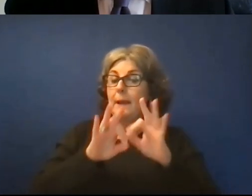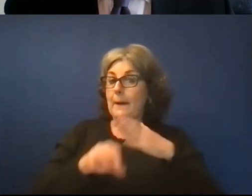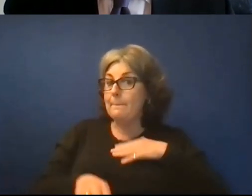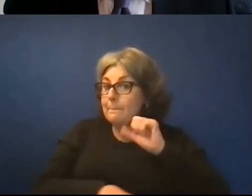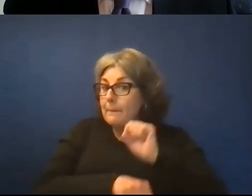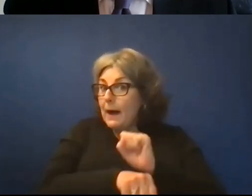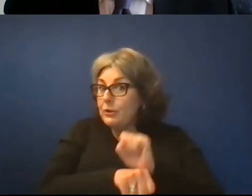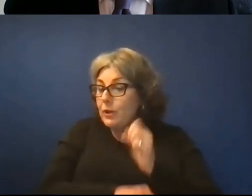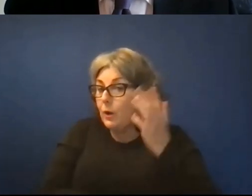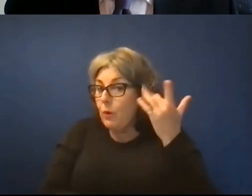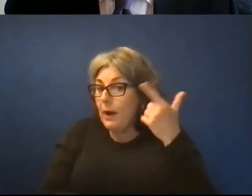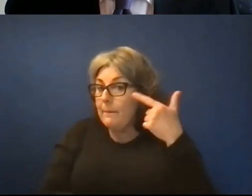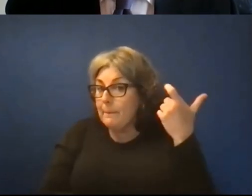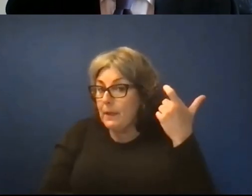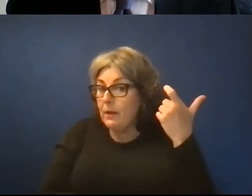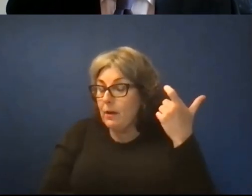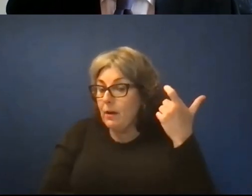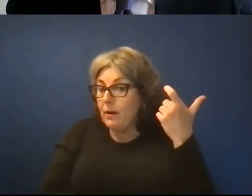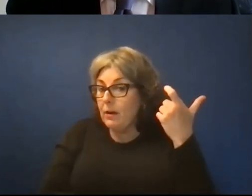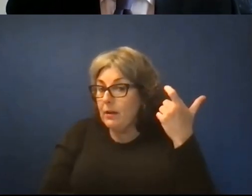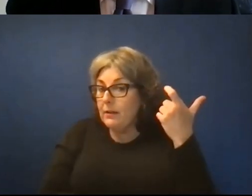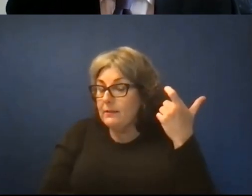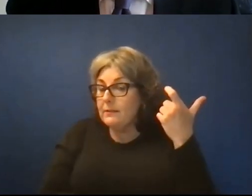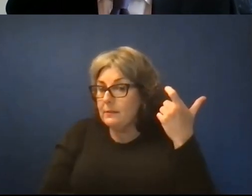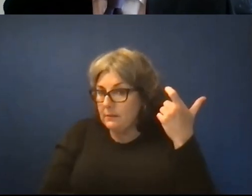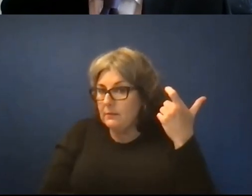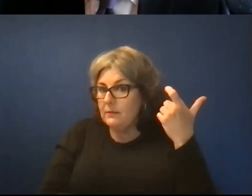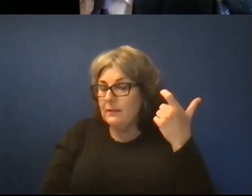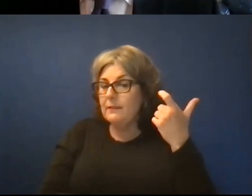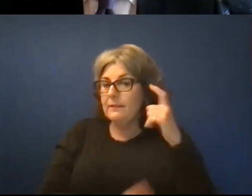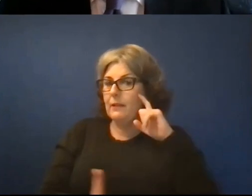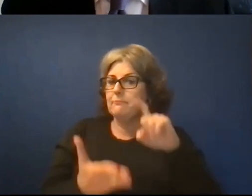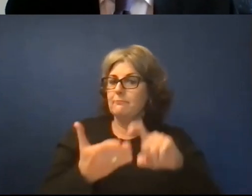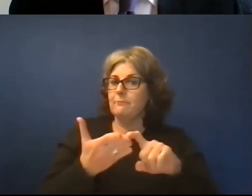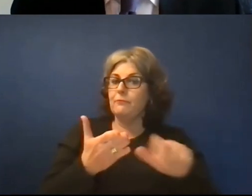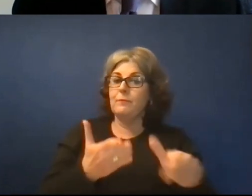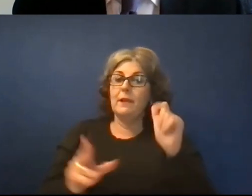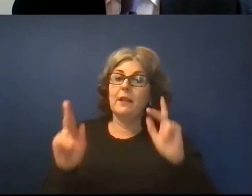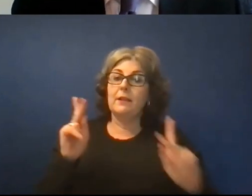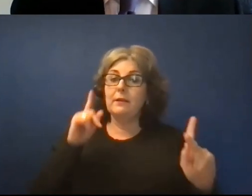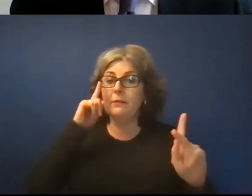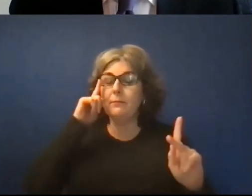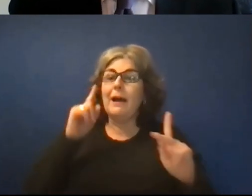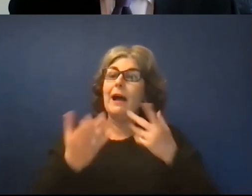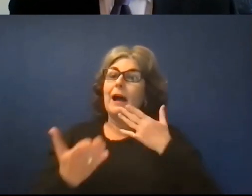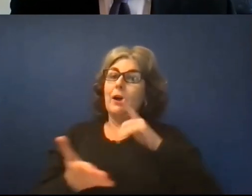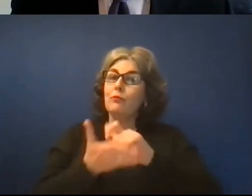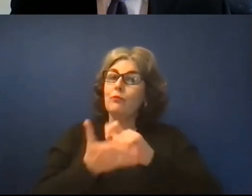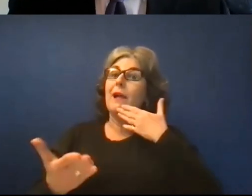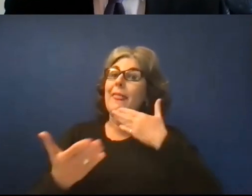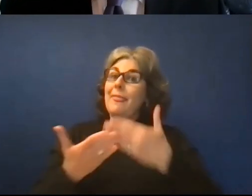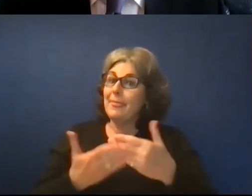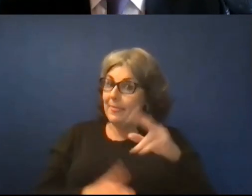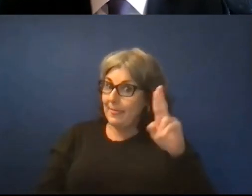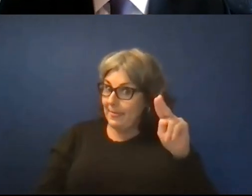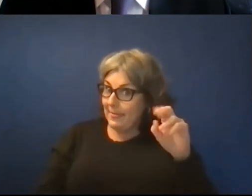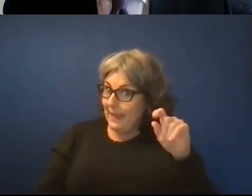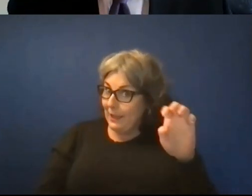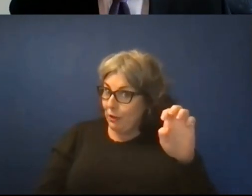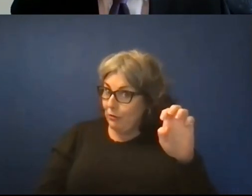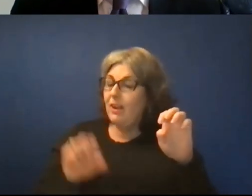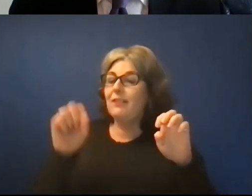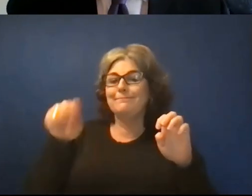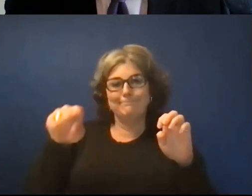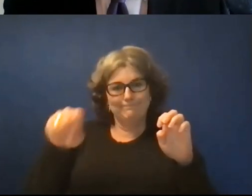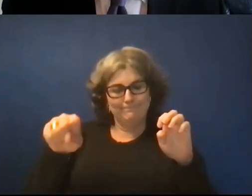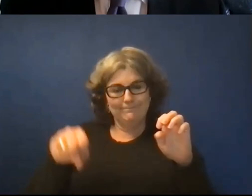only because of, not only because, but the thing that stood out from the other applicants was my thank you note. So that is great.